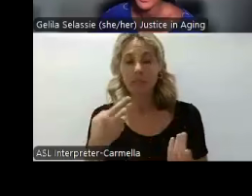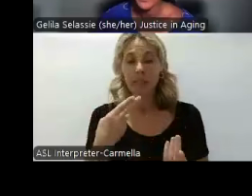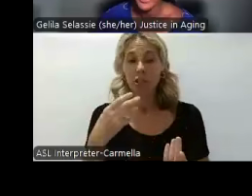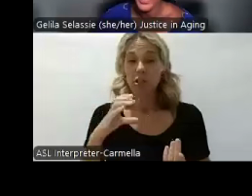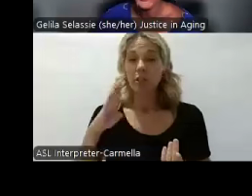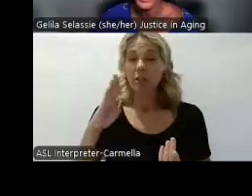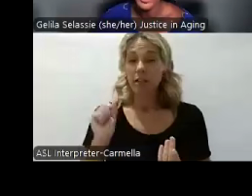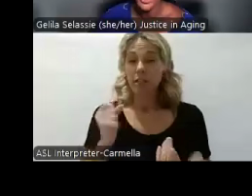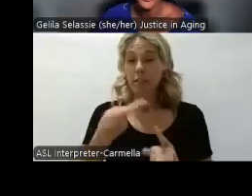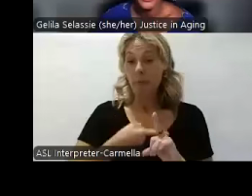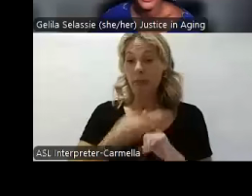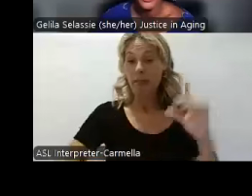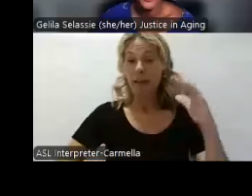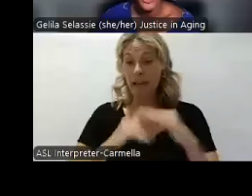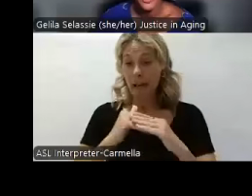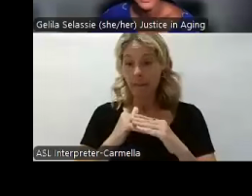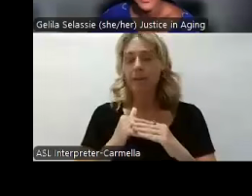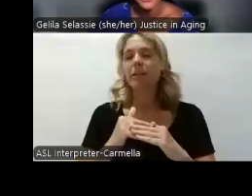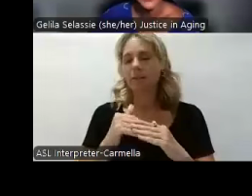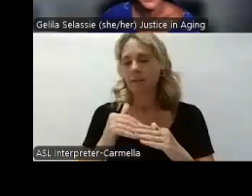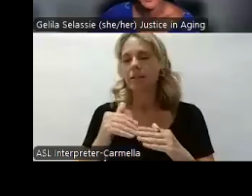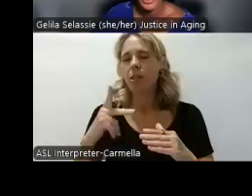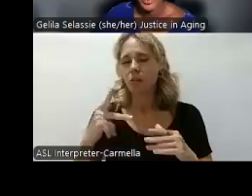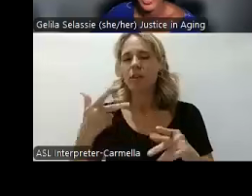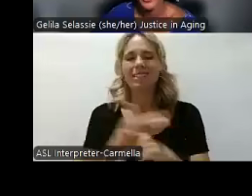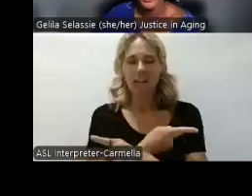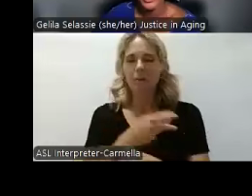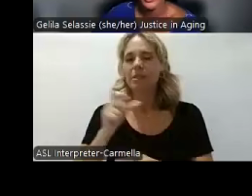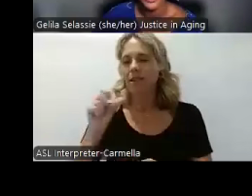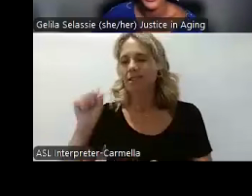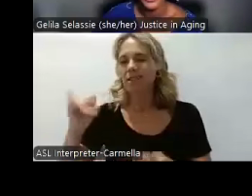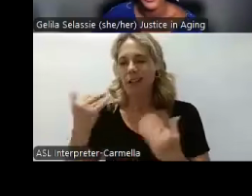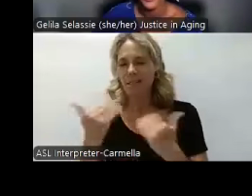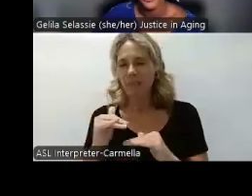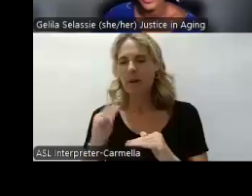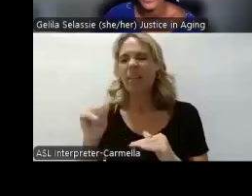monthly income cap is generally 3 times the SSI limit as well, which is